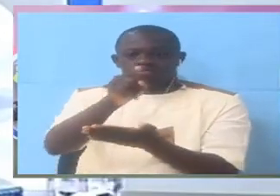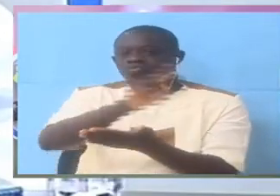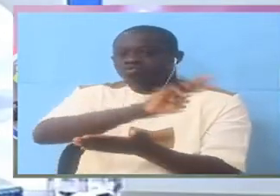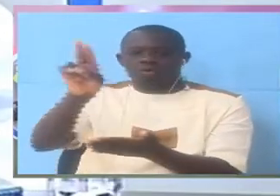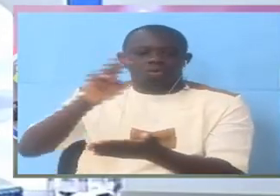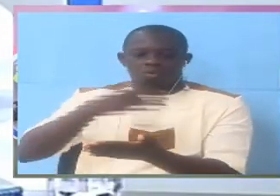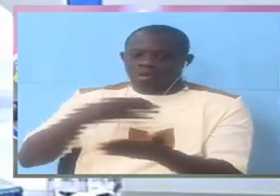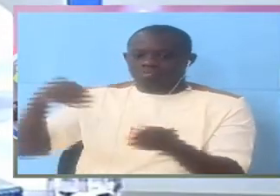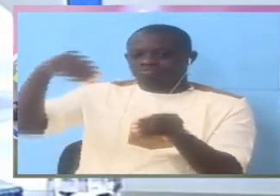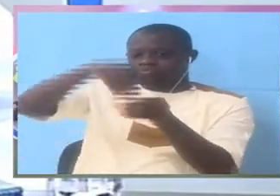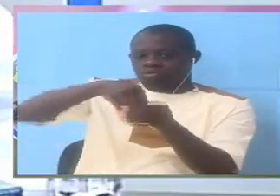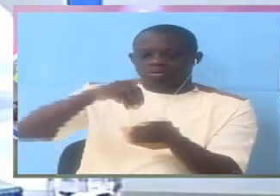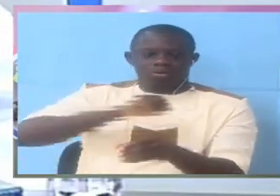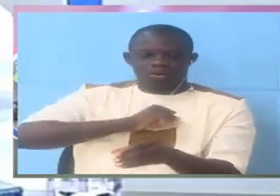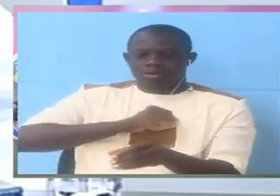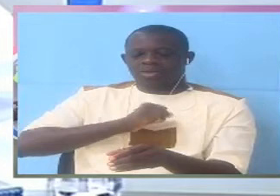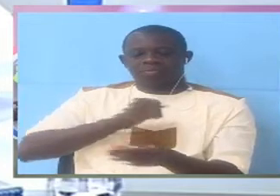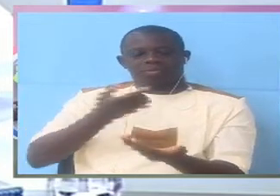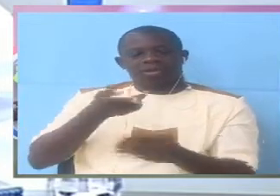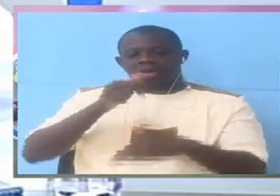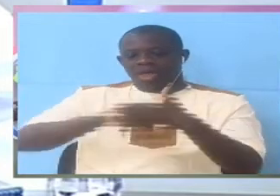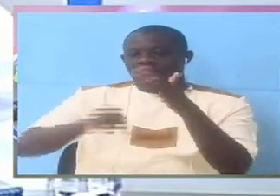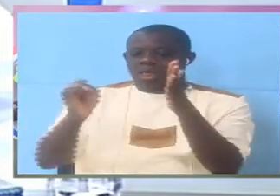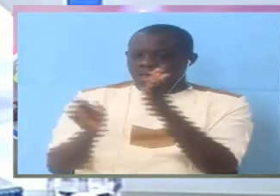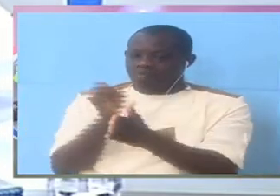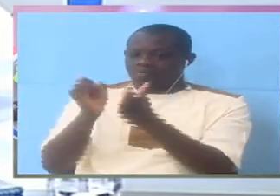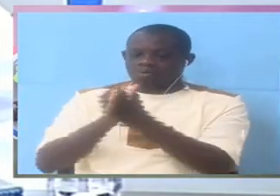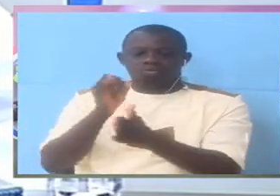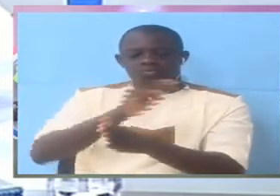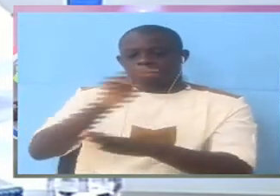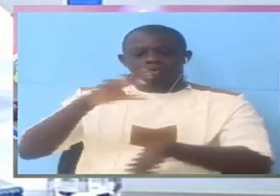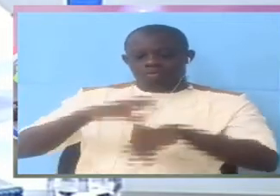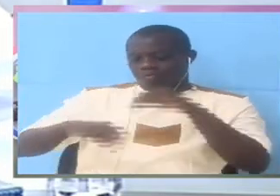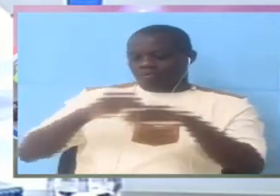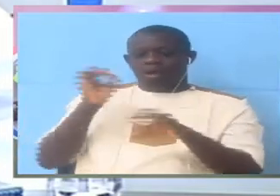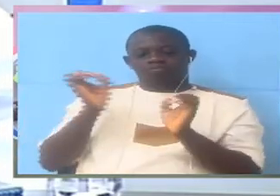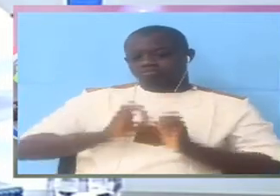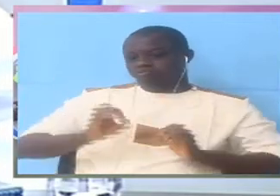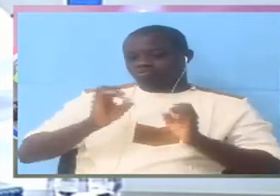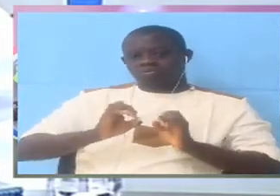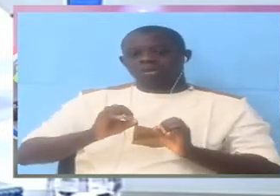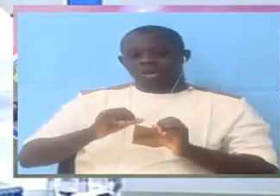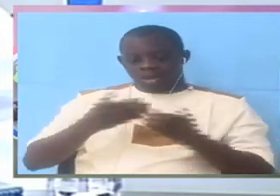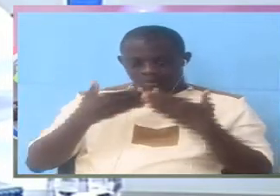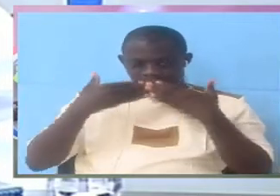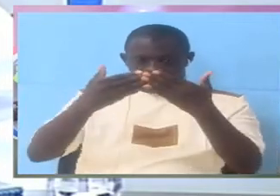I'm not running away from it. I'm telling you my honest truth.